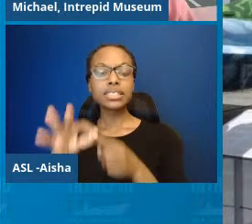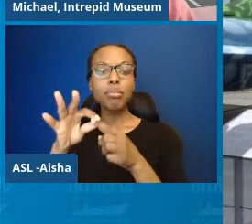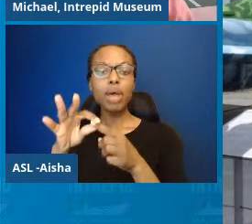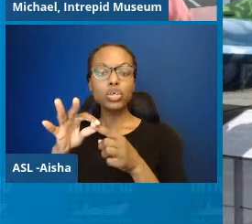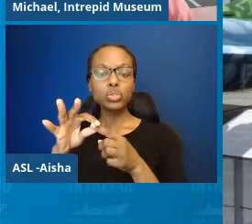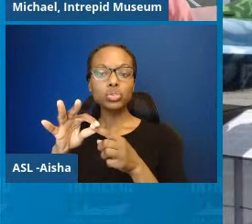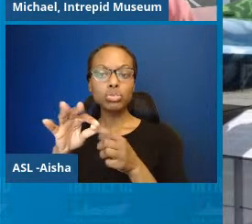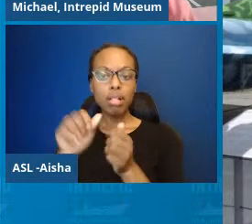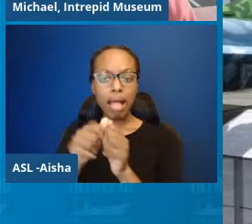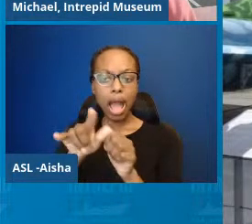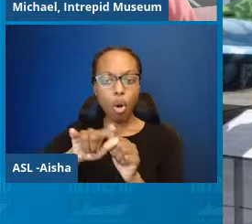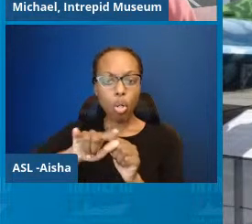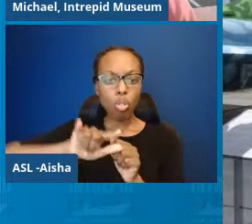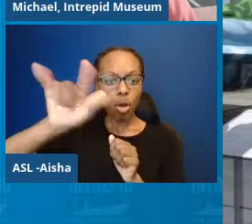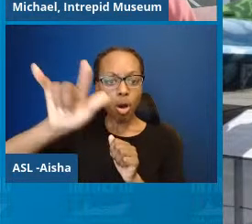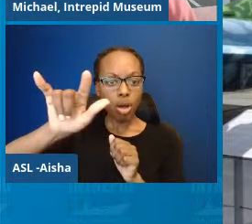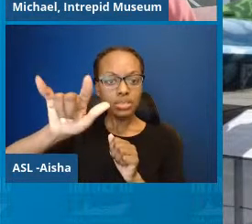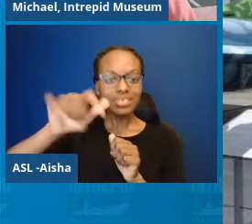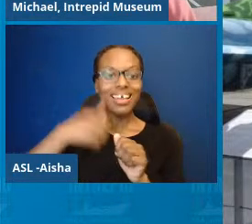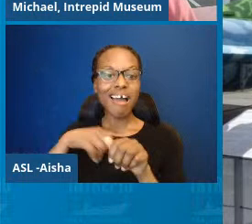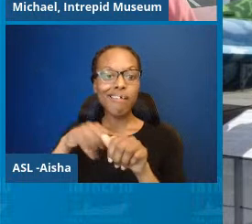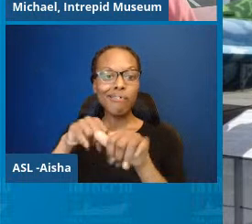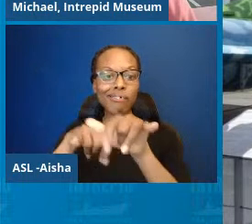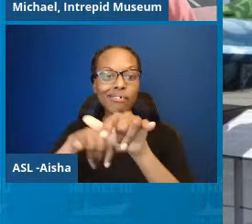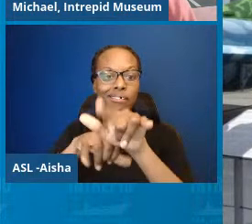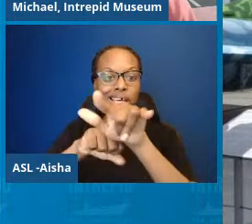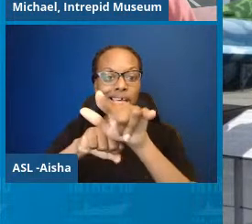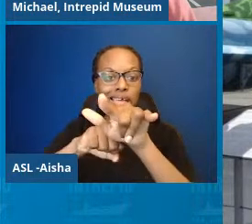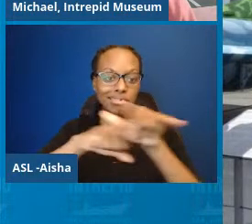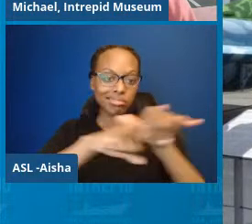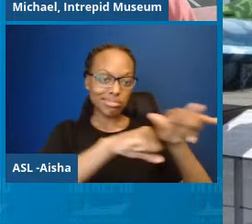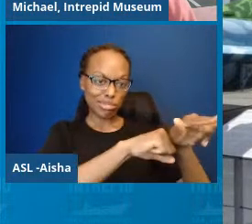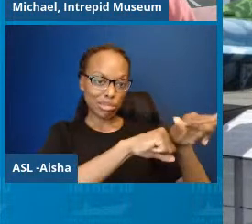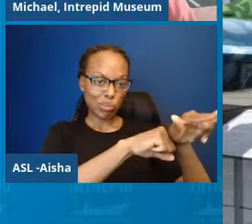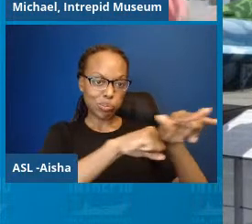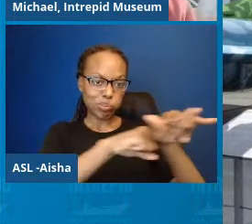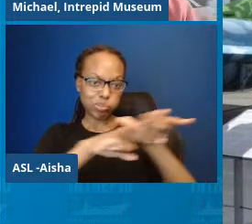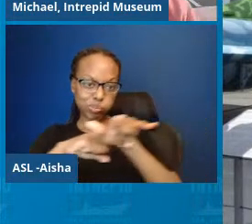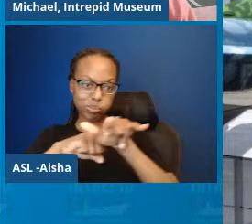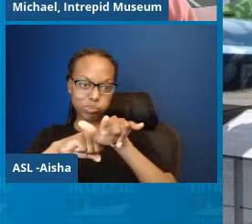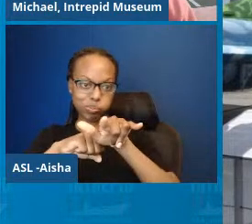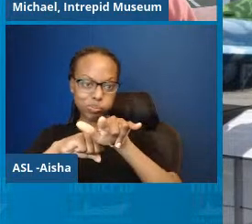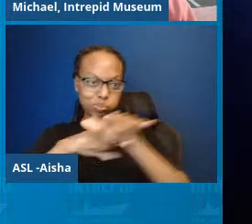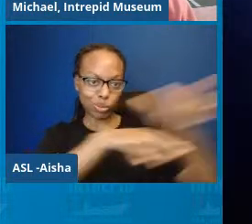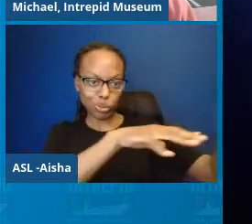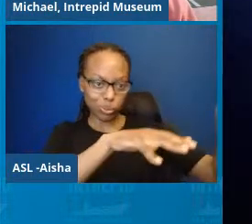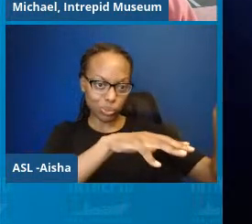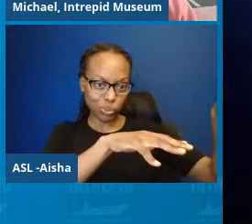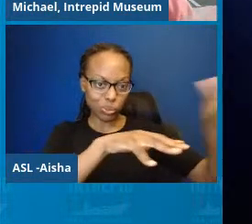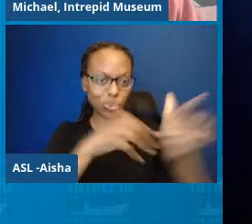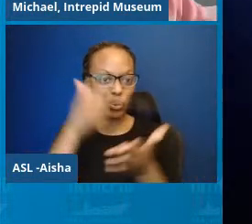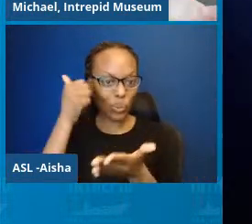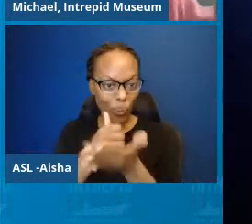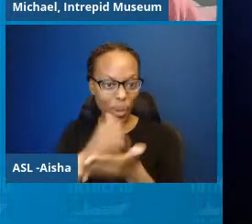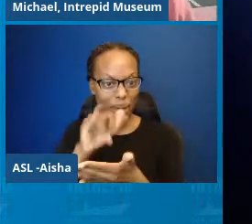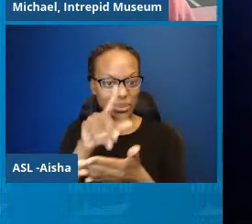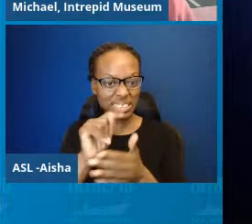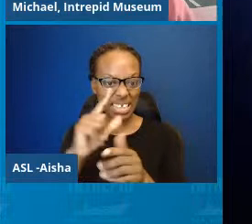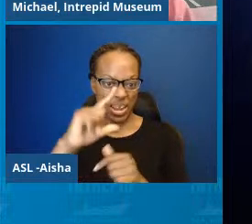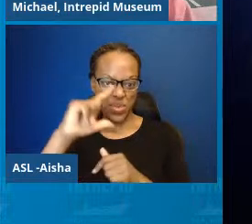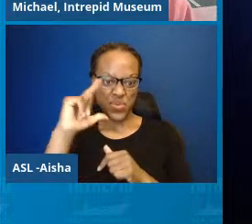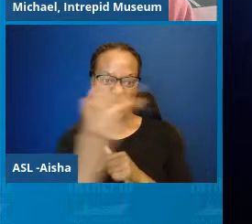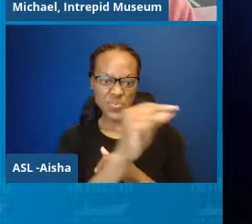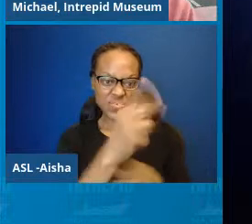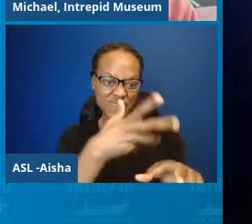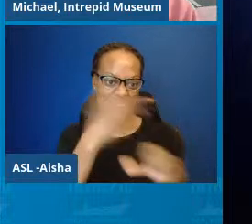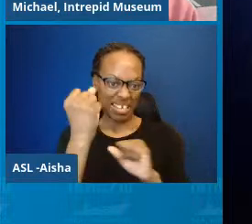on board at this point to help these jet planes take off and faster and to get into